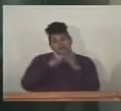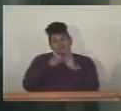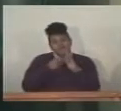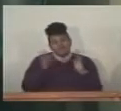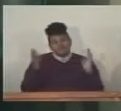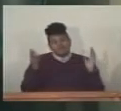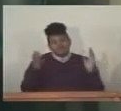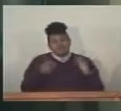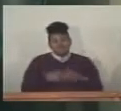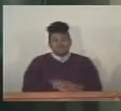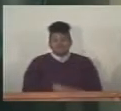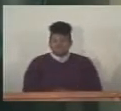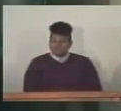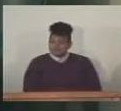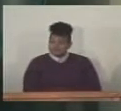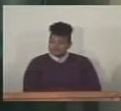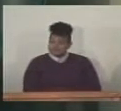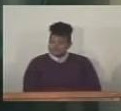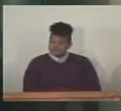it. And